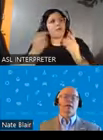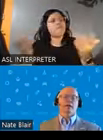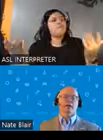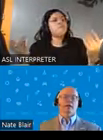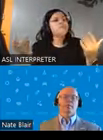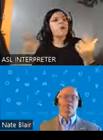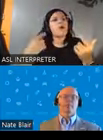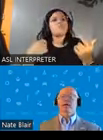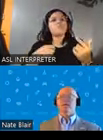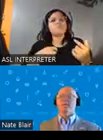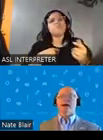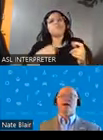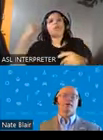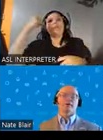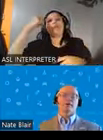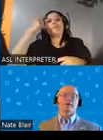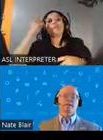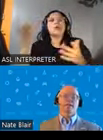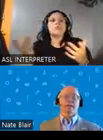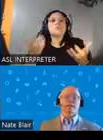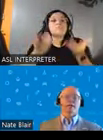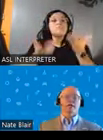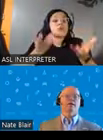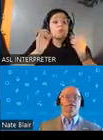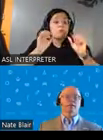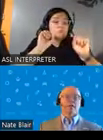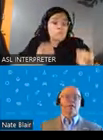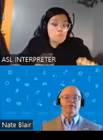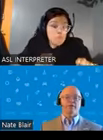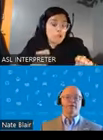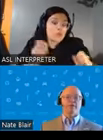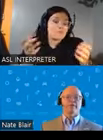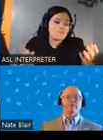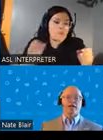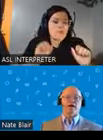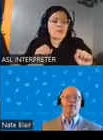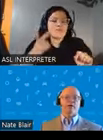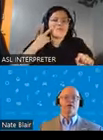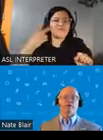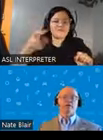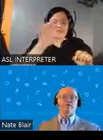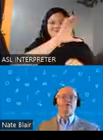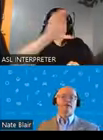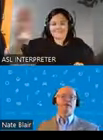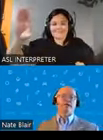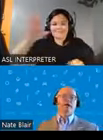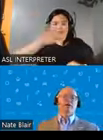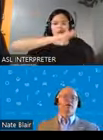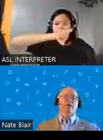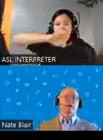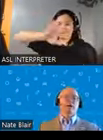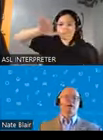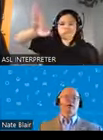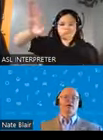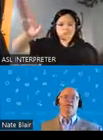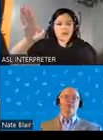think about a possible pathway, basically, as we look in this graphic from now out to 2050, and we